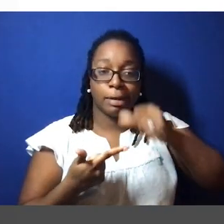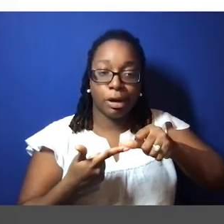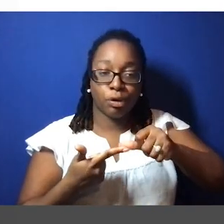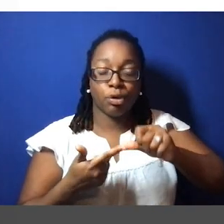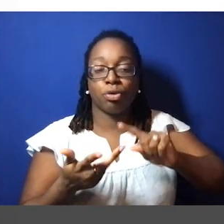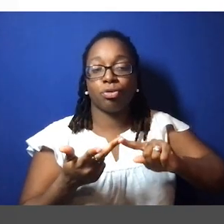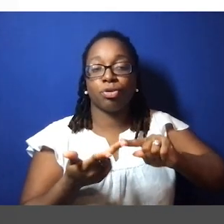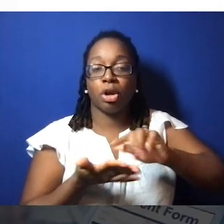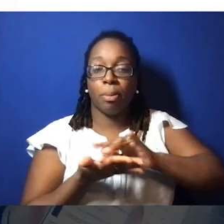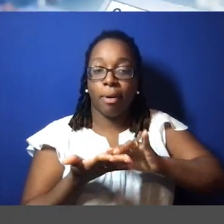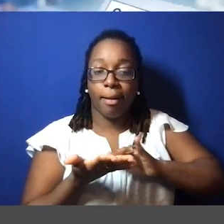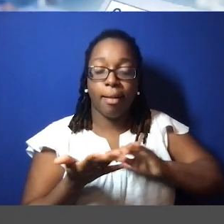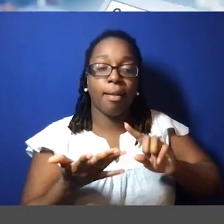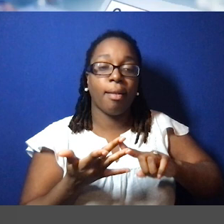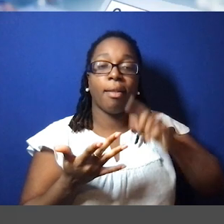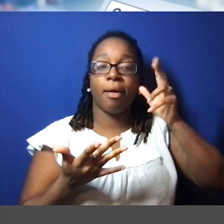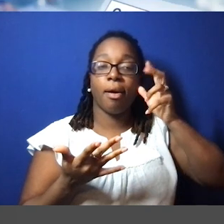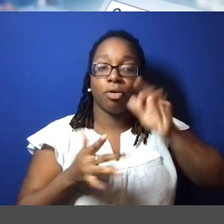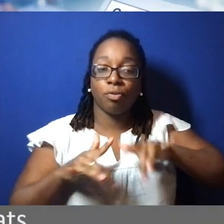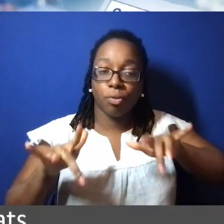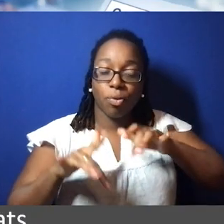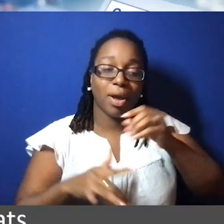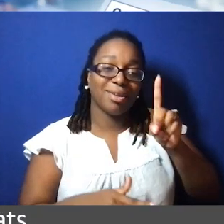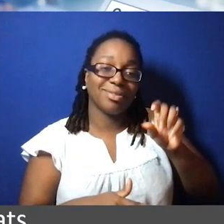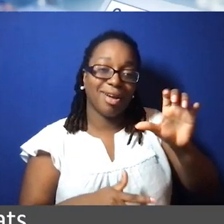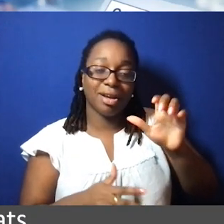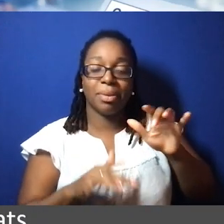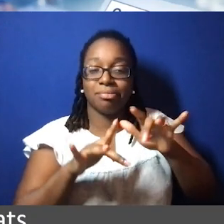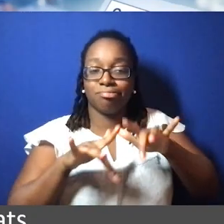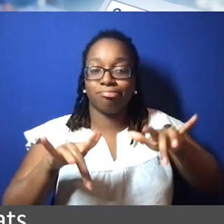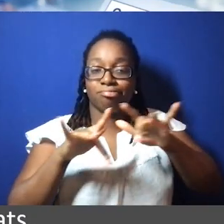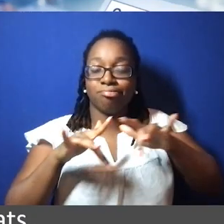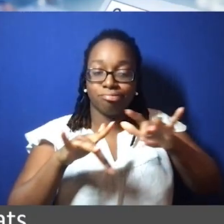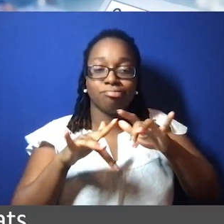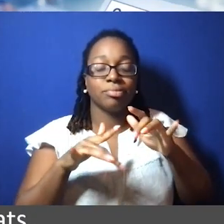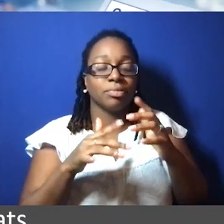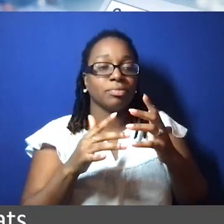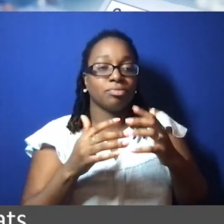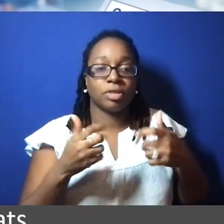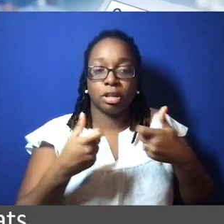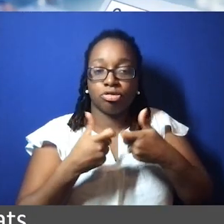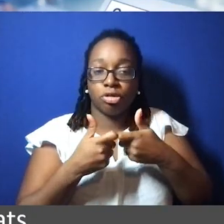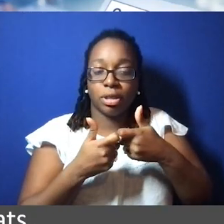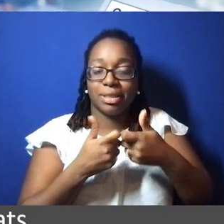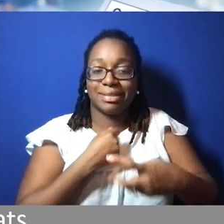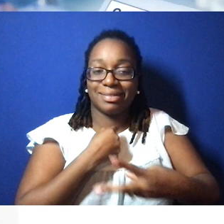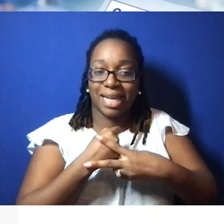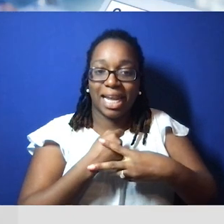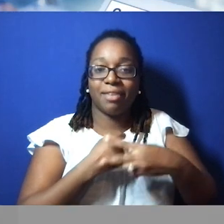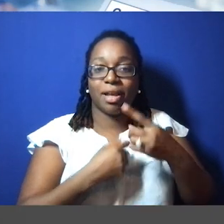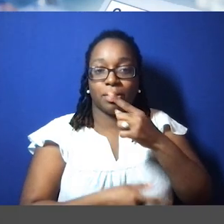large print, braille, audio recordings, and documents stored electronically in accessible